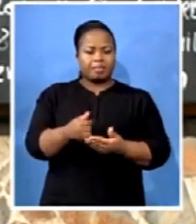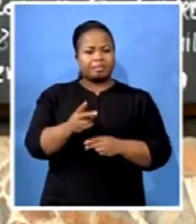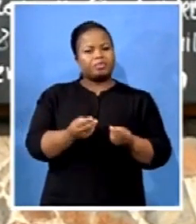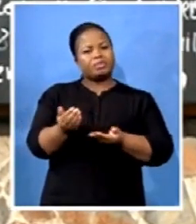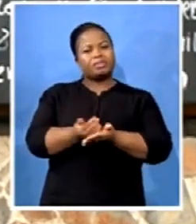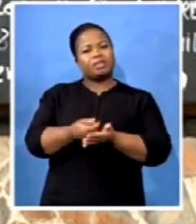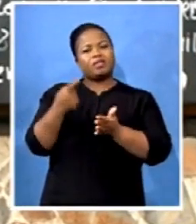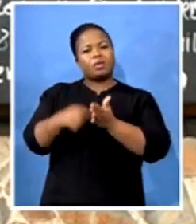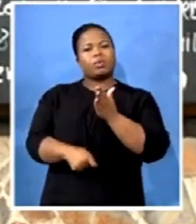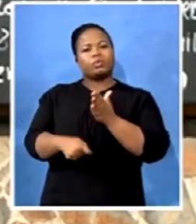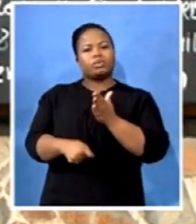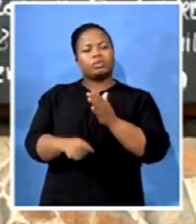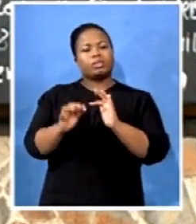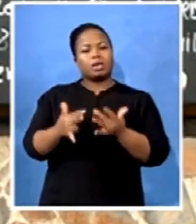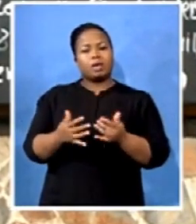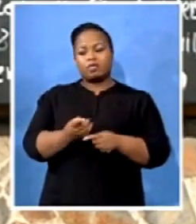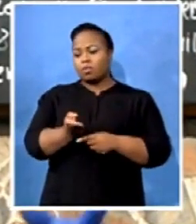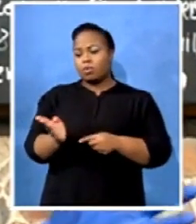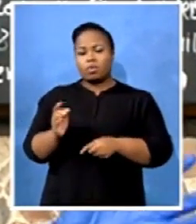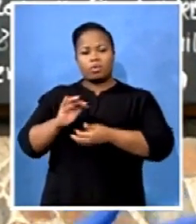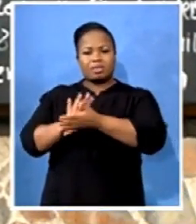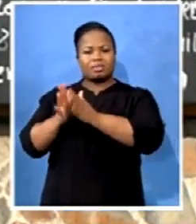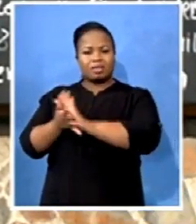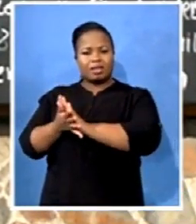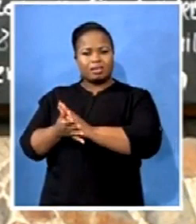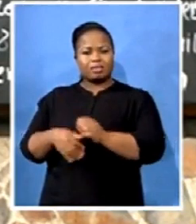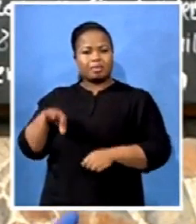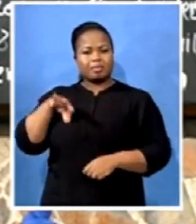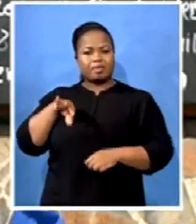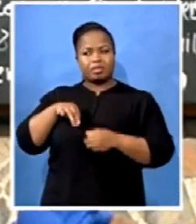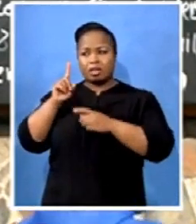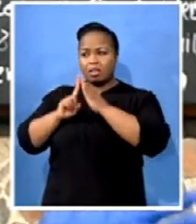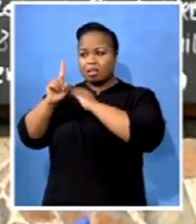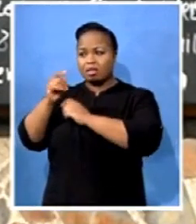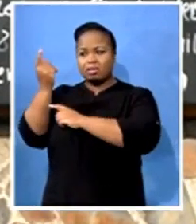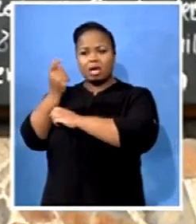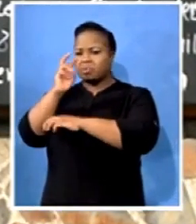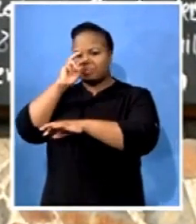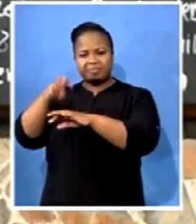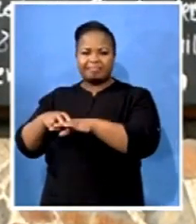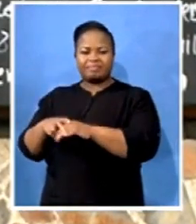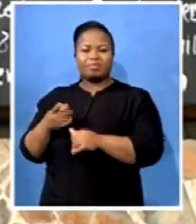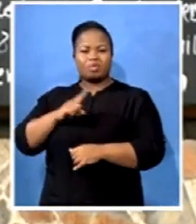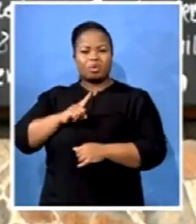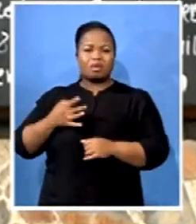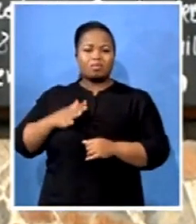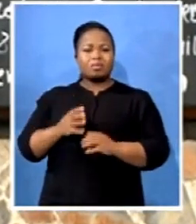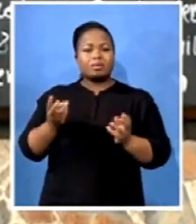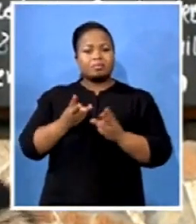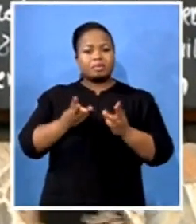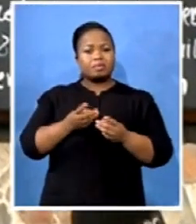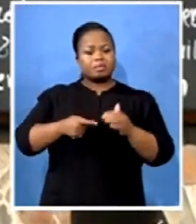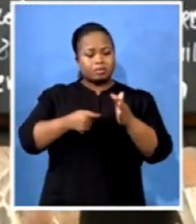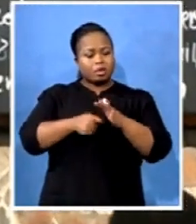for going to town. Number 3, we also are promoting that people must buy locally. The money must circulate within the local